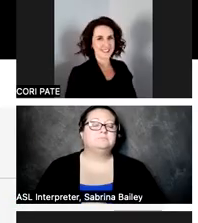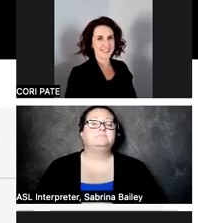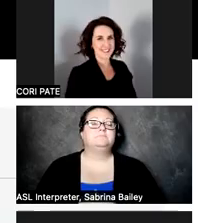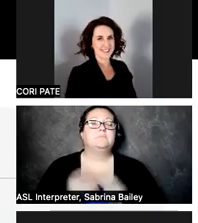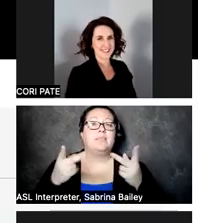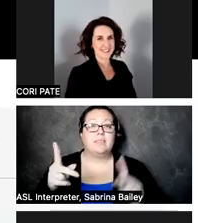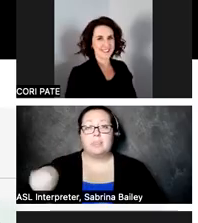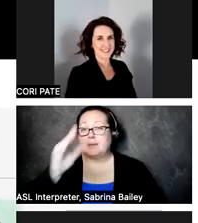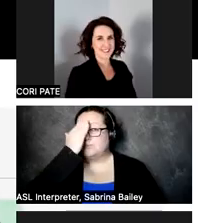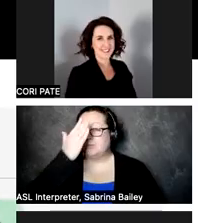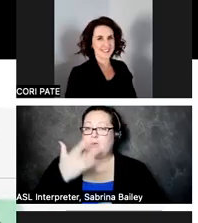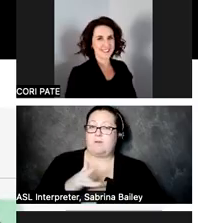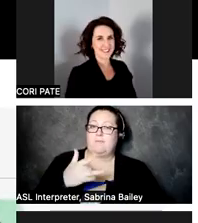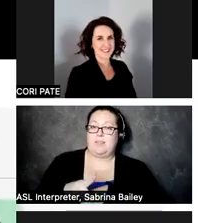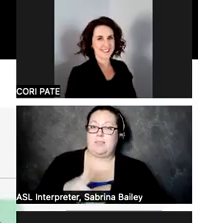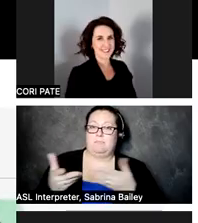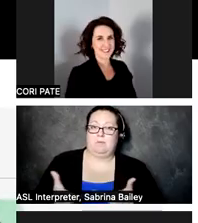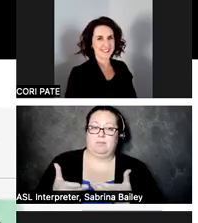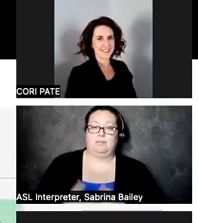know you're always available. I love that.